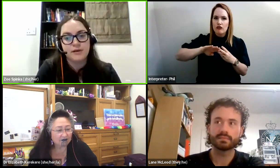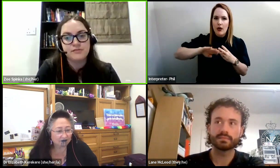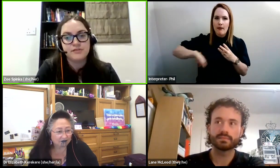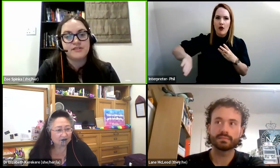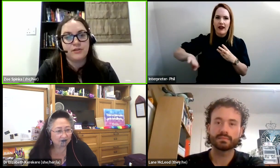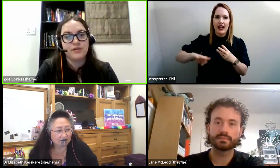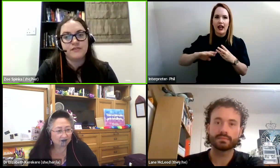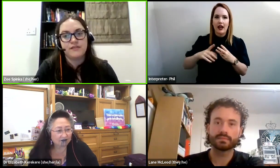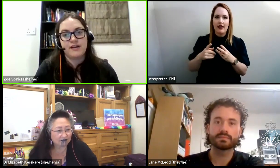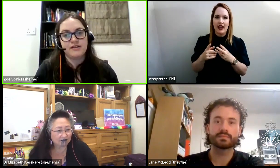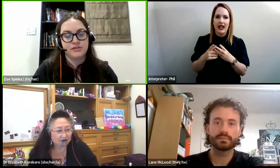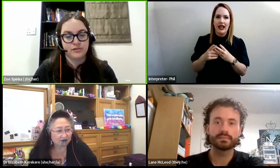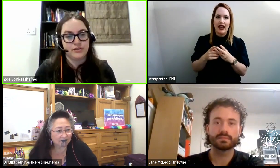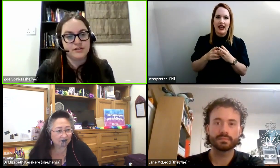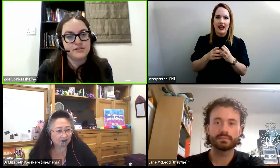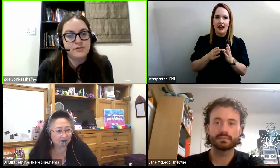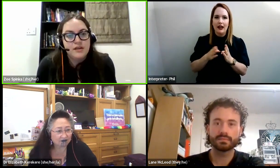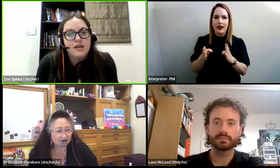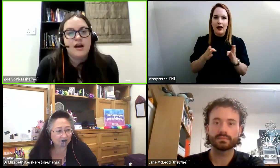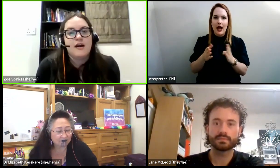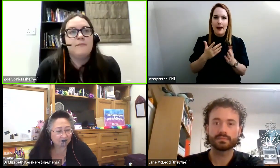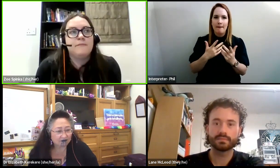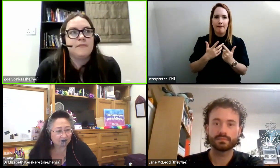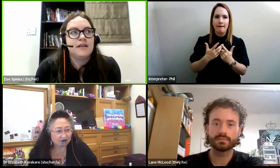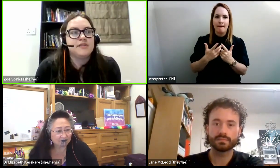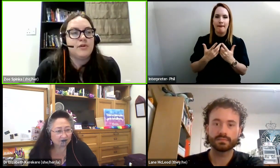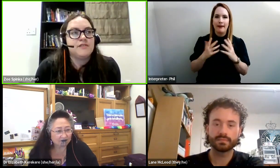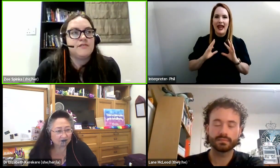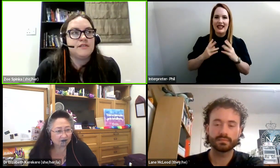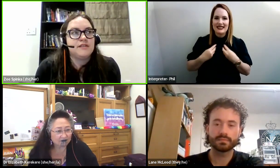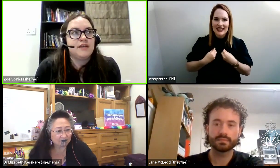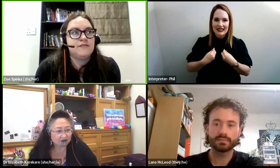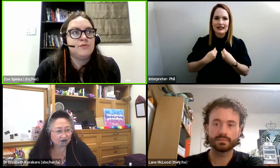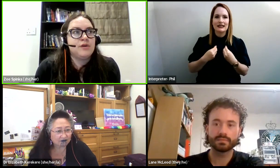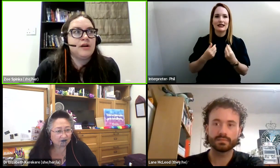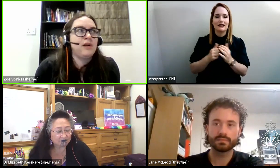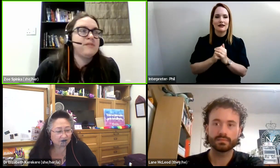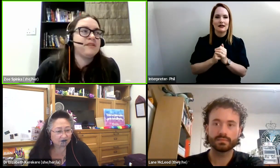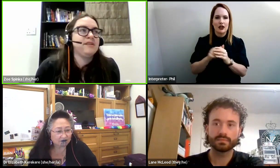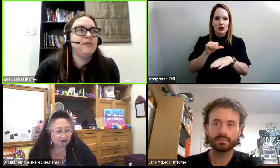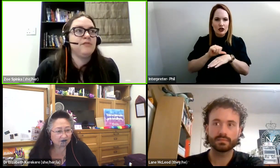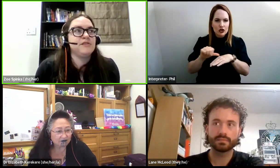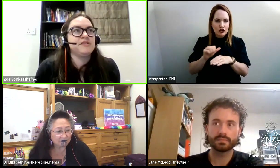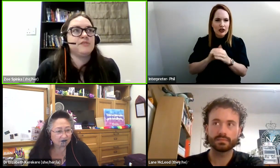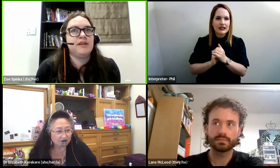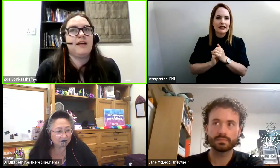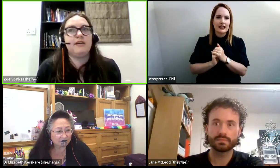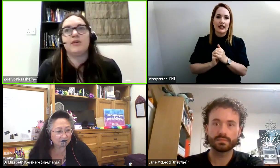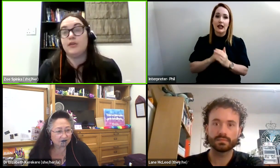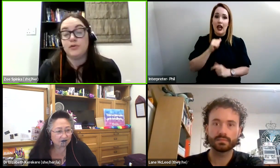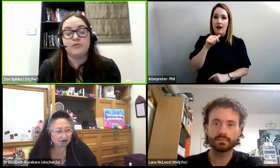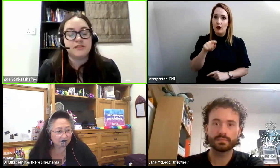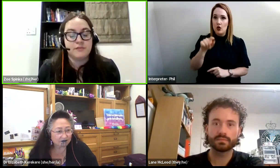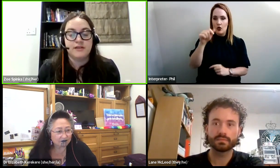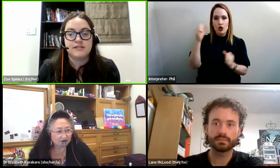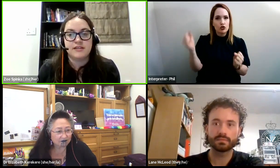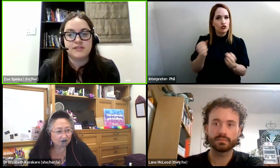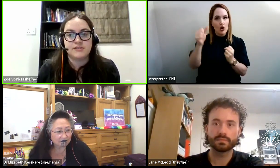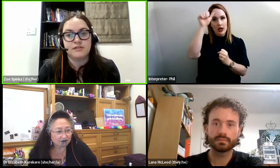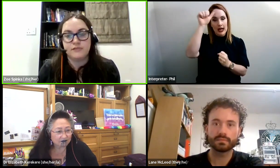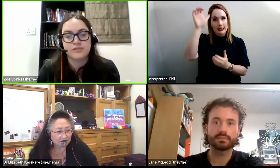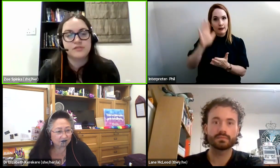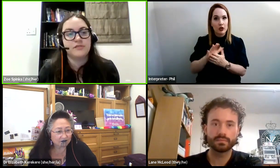communities as well. So there's a lot of different areas you can look into. And there's a lot of different, if you are particularly well versed in one area or you know from